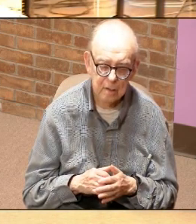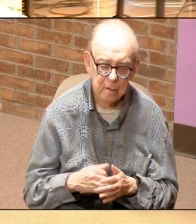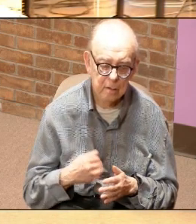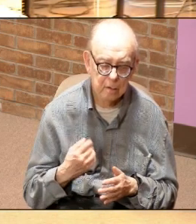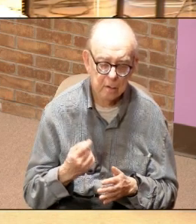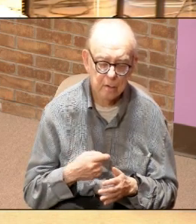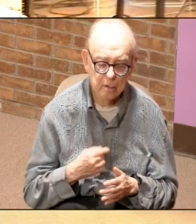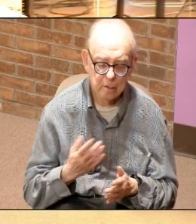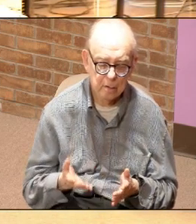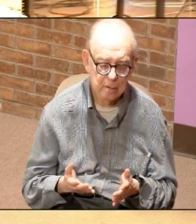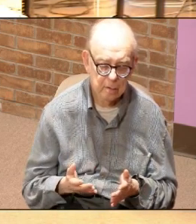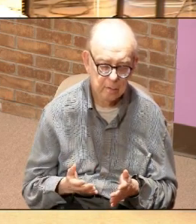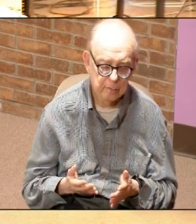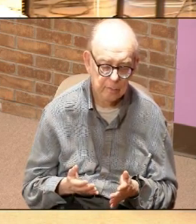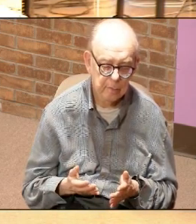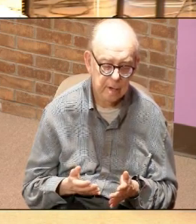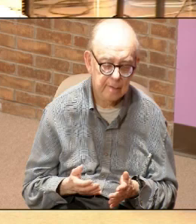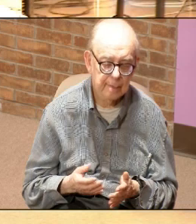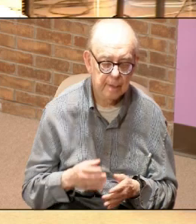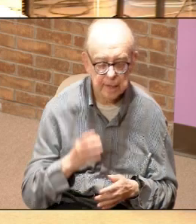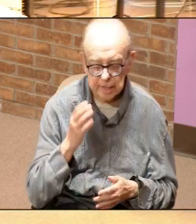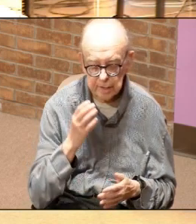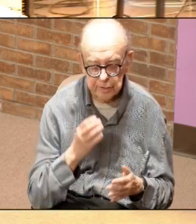we were here for sunrise service.